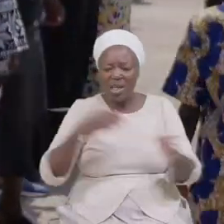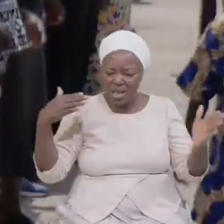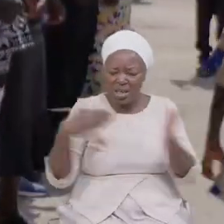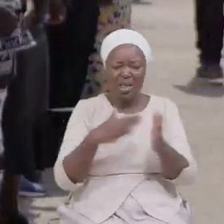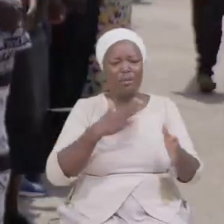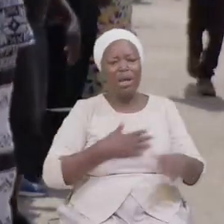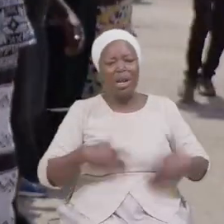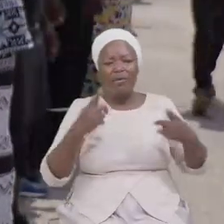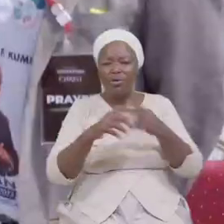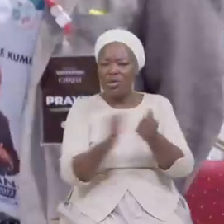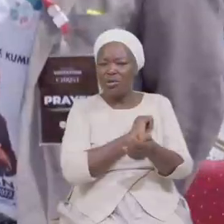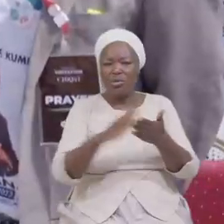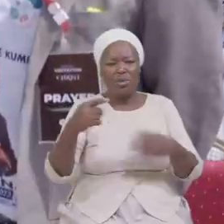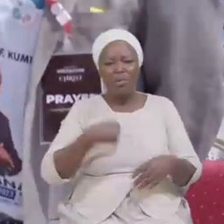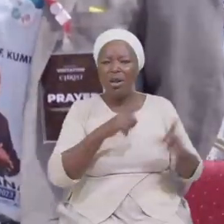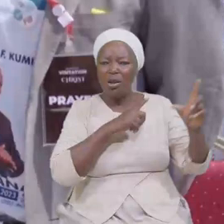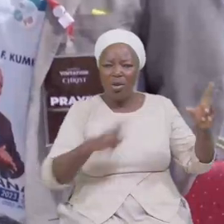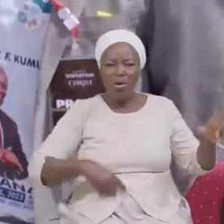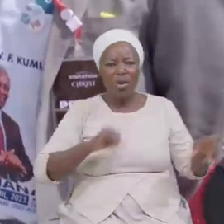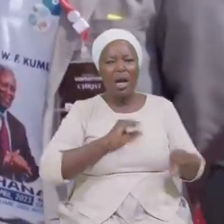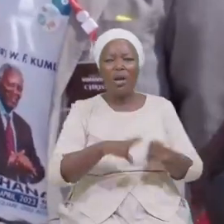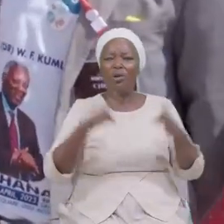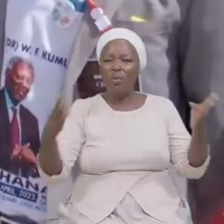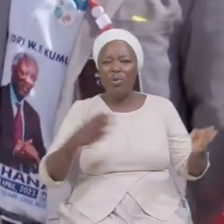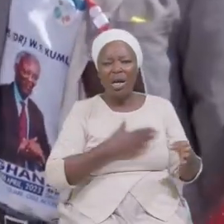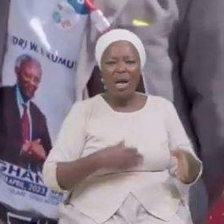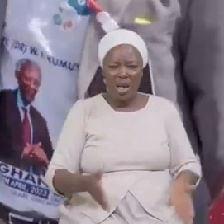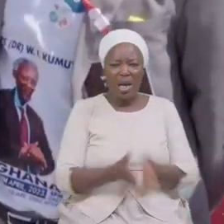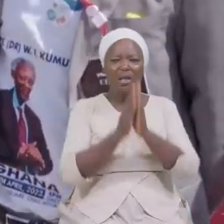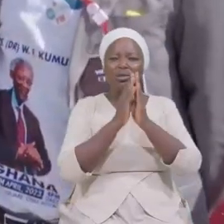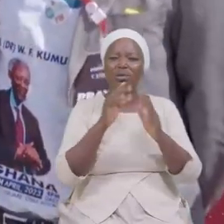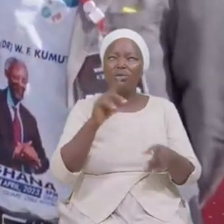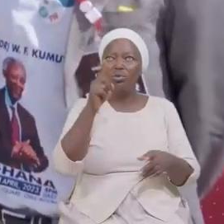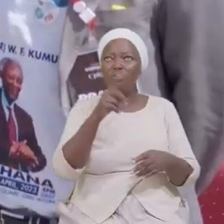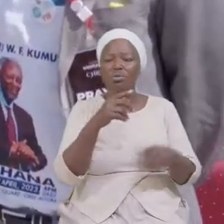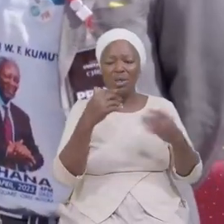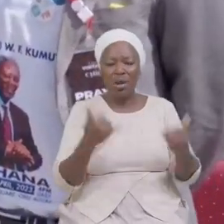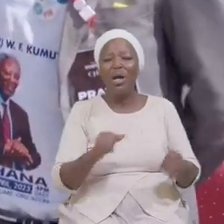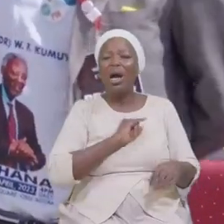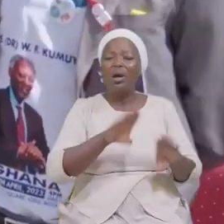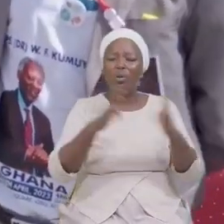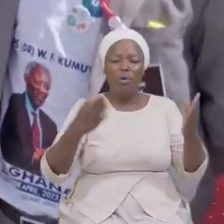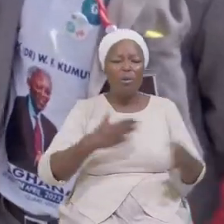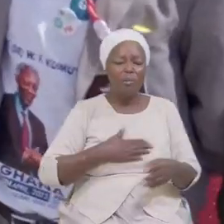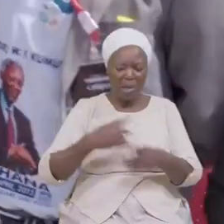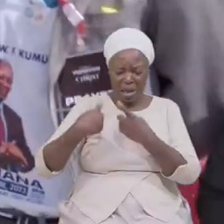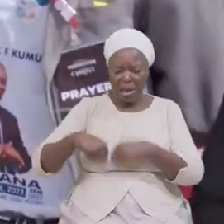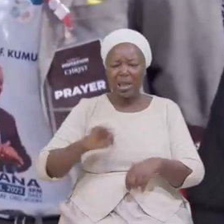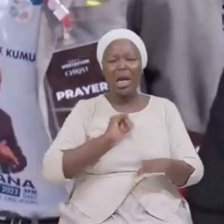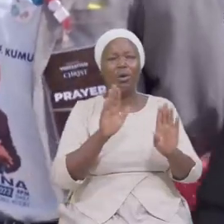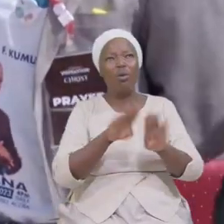ruin me. Lord, I open my heart to you. I open my mind to you. I open